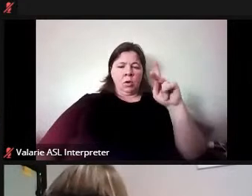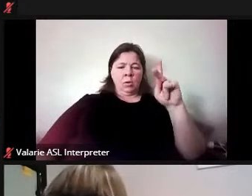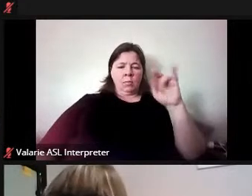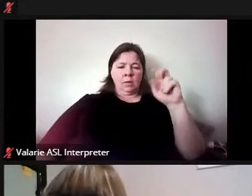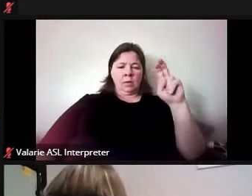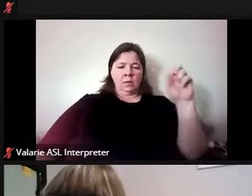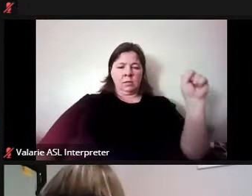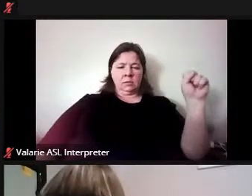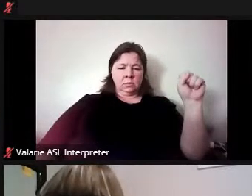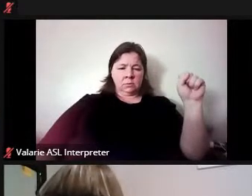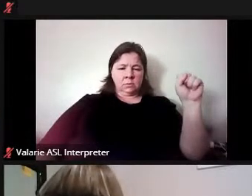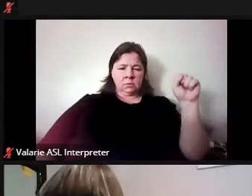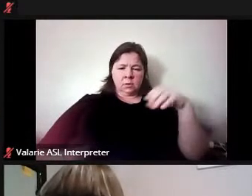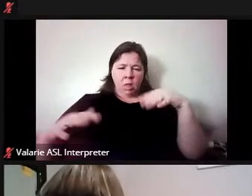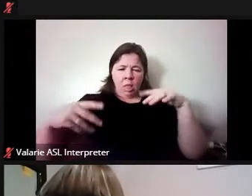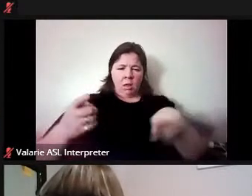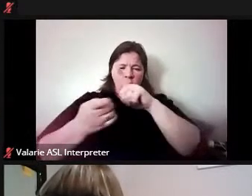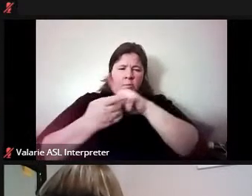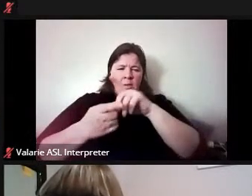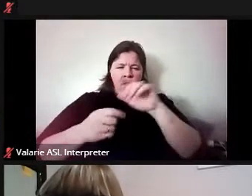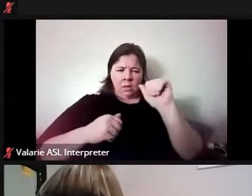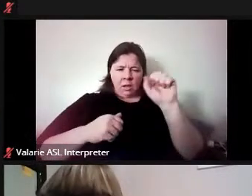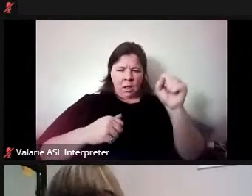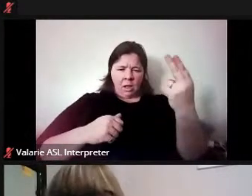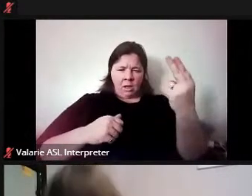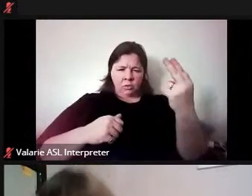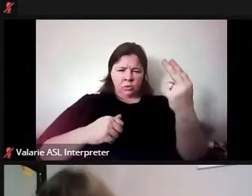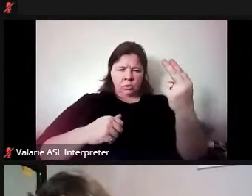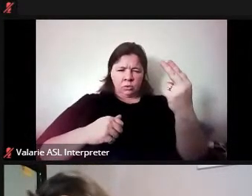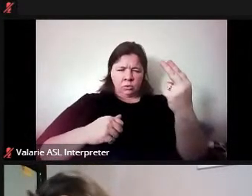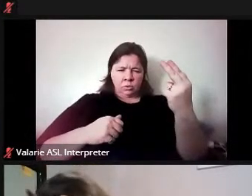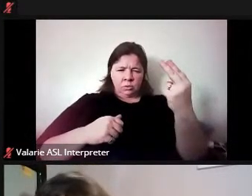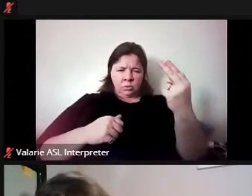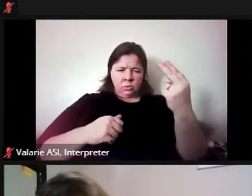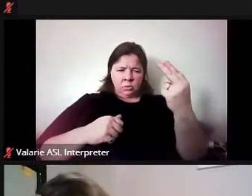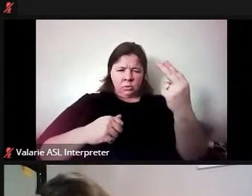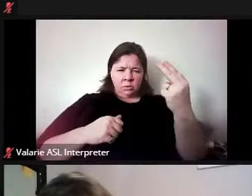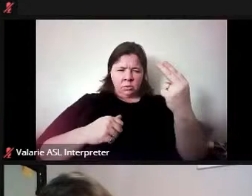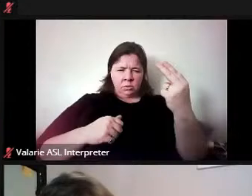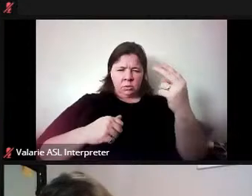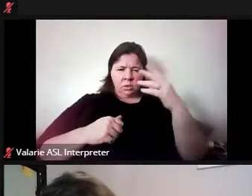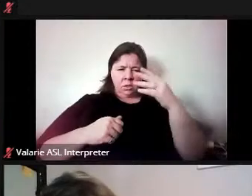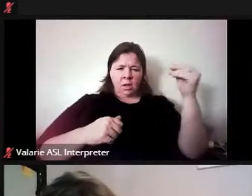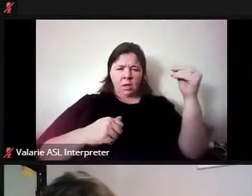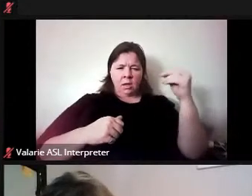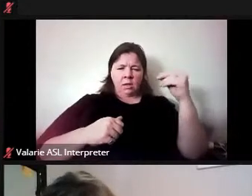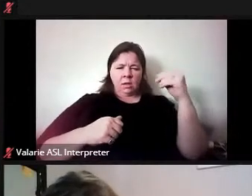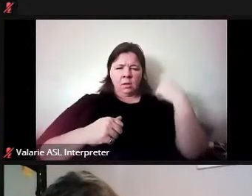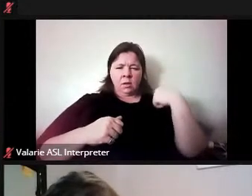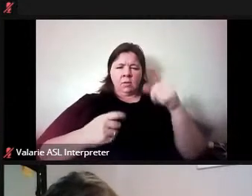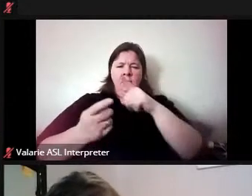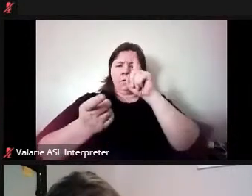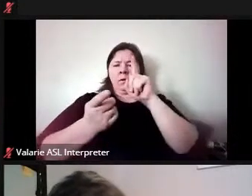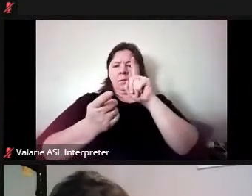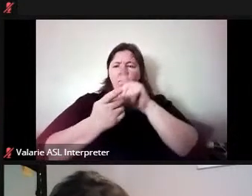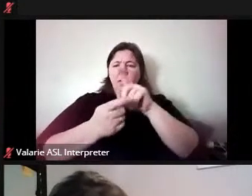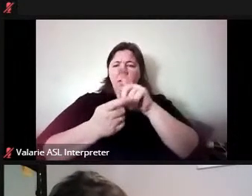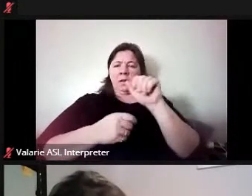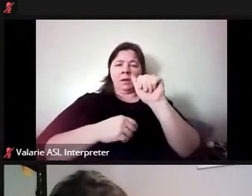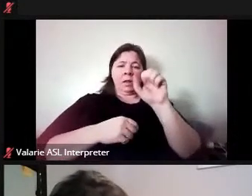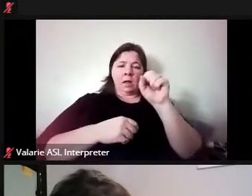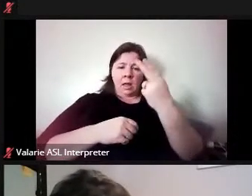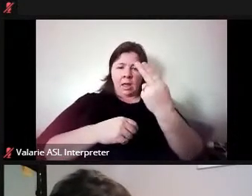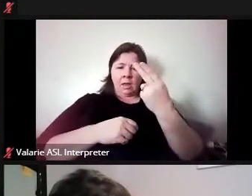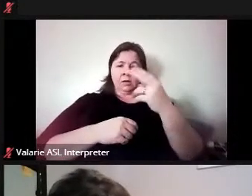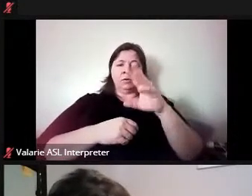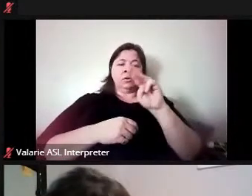Ash. I don't think you have met Ash in person either. But we know one person who has met Ash, Milo, and he